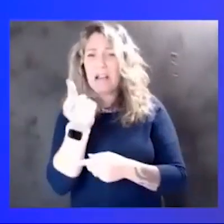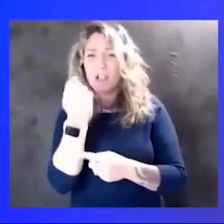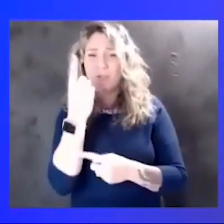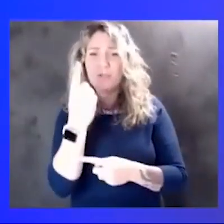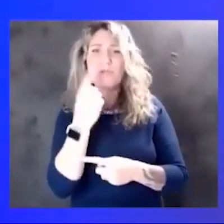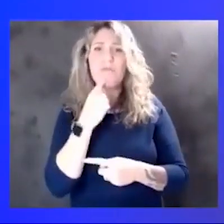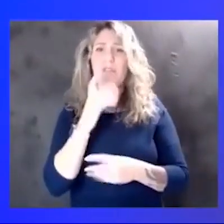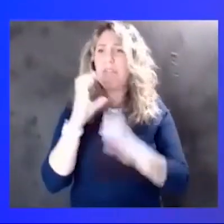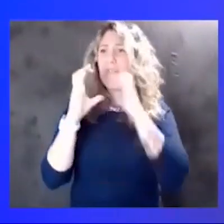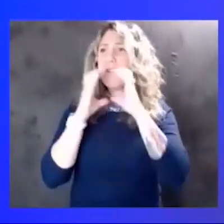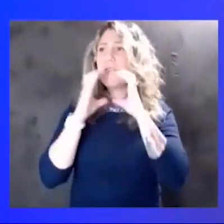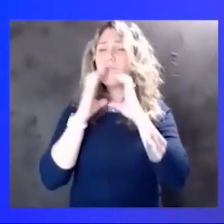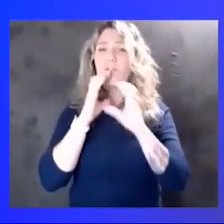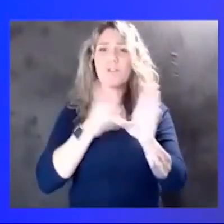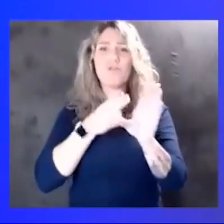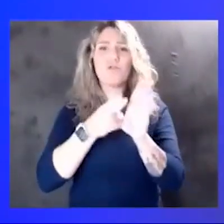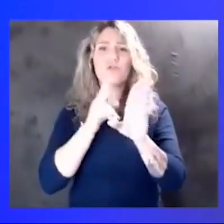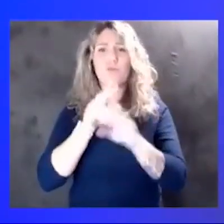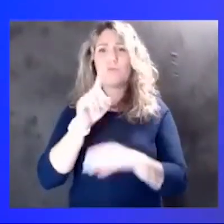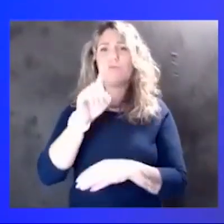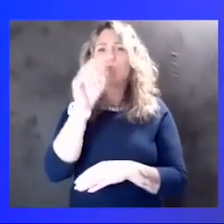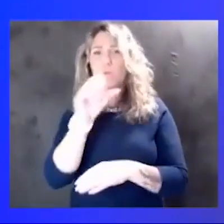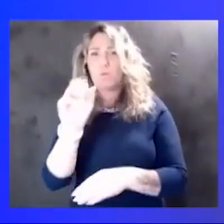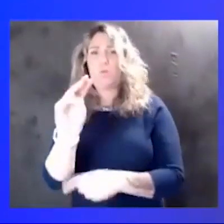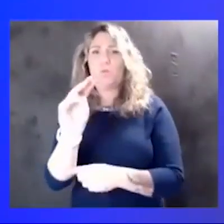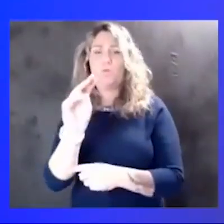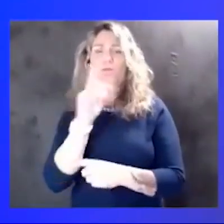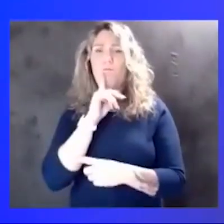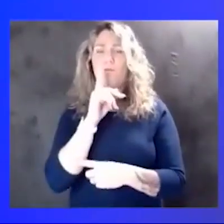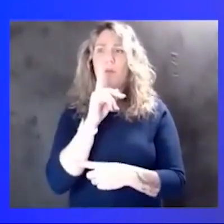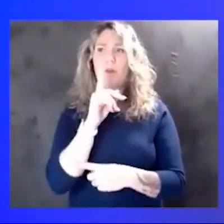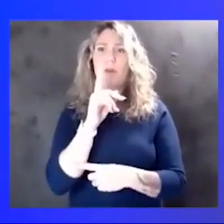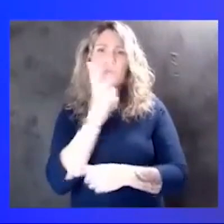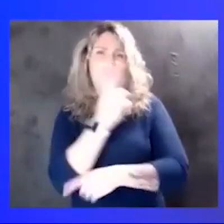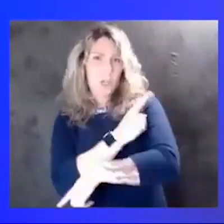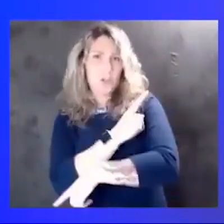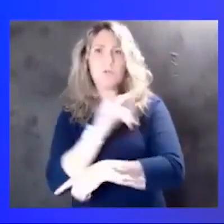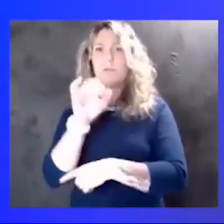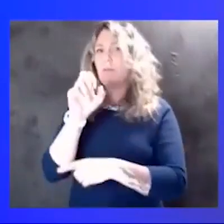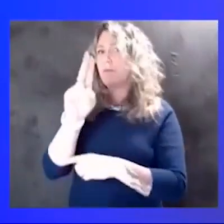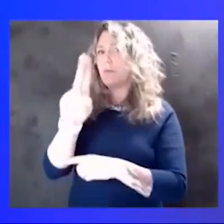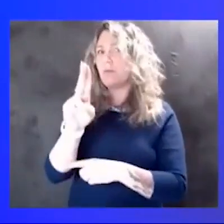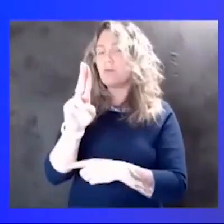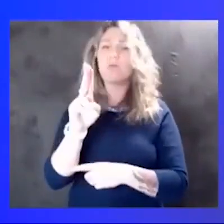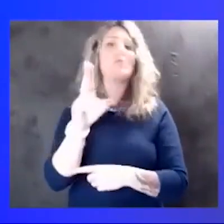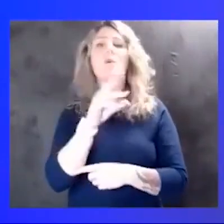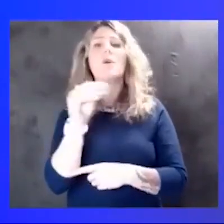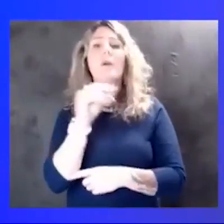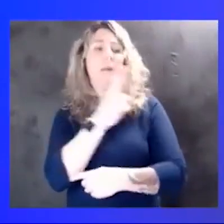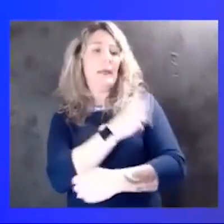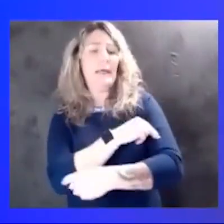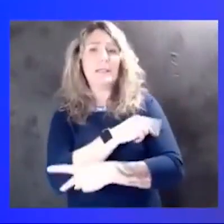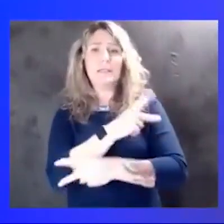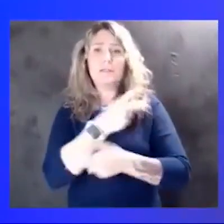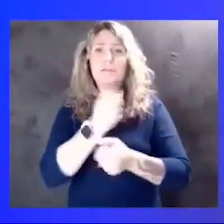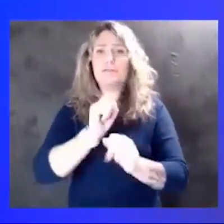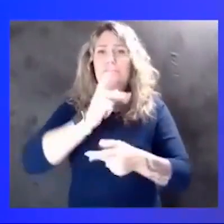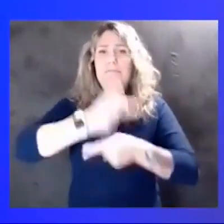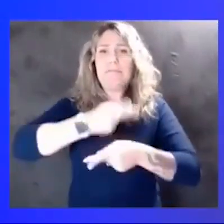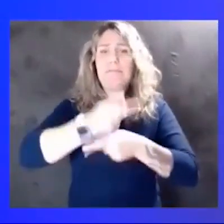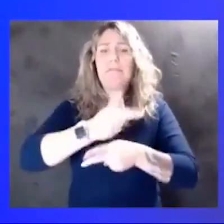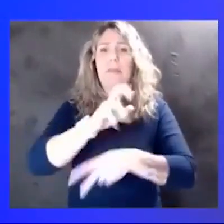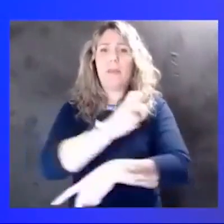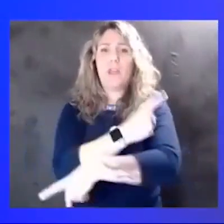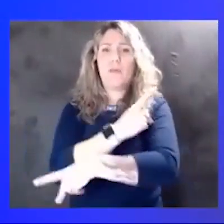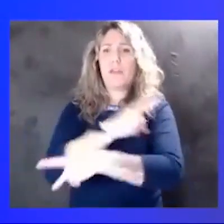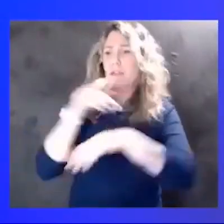joined in on a Zoom call from a patient that was in the ICU, and the hospital was trying to take care of the patient and explain to the family